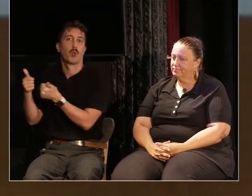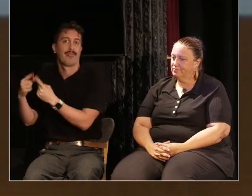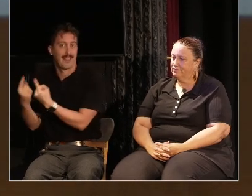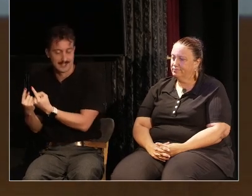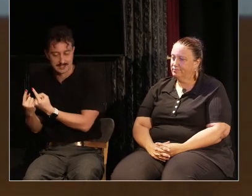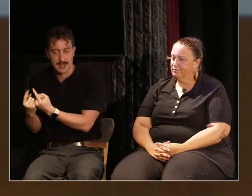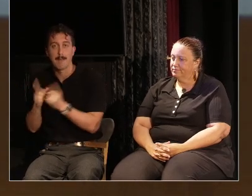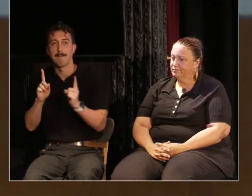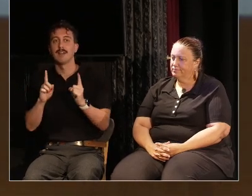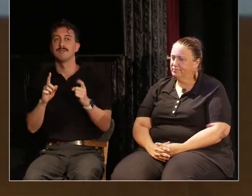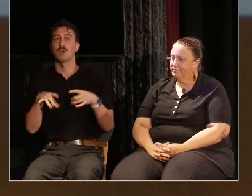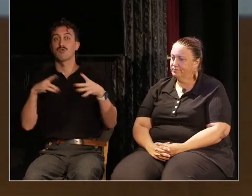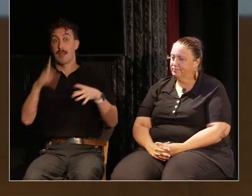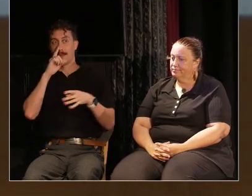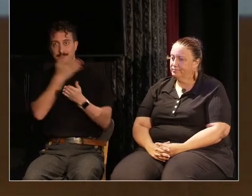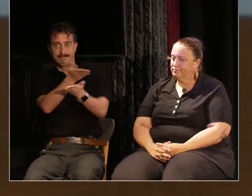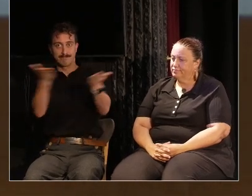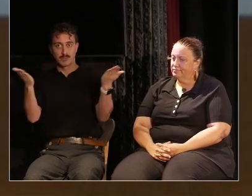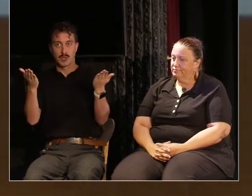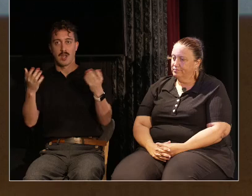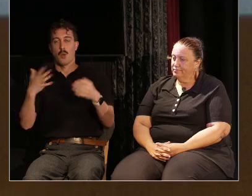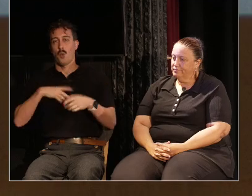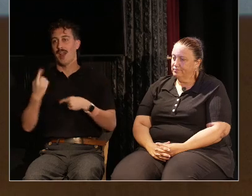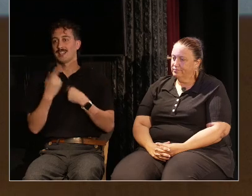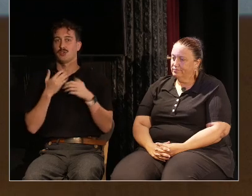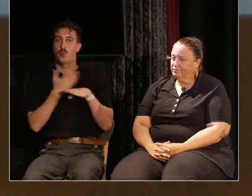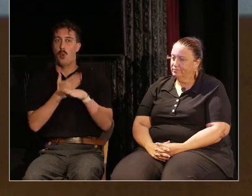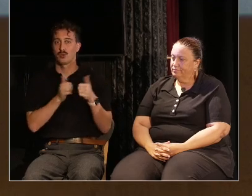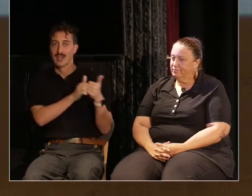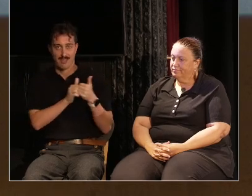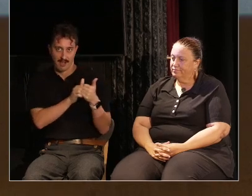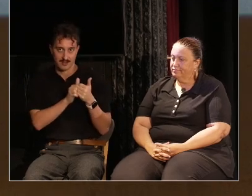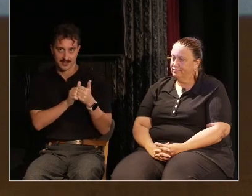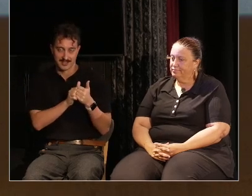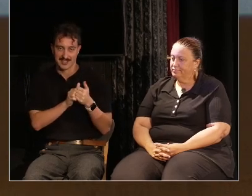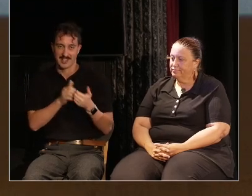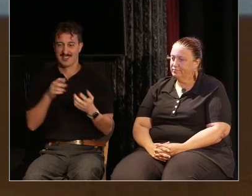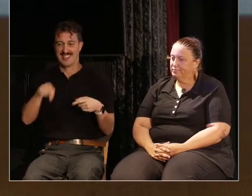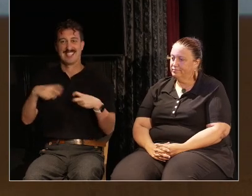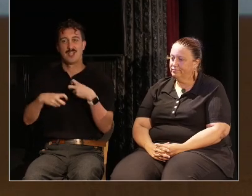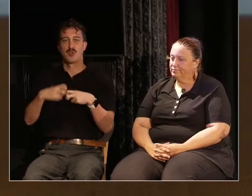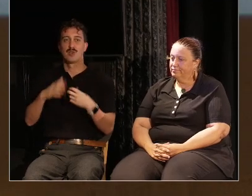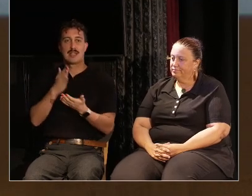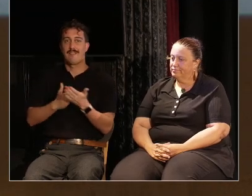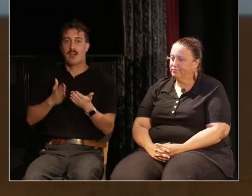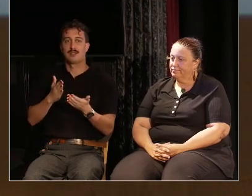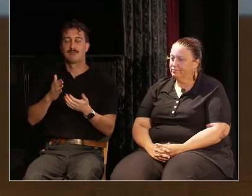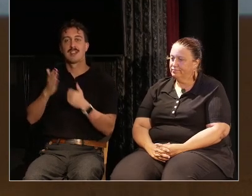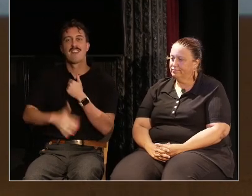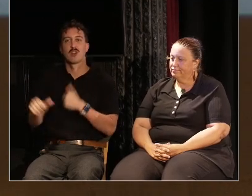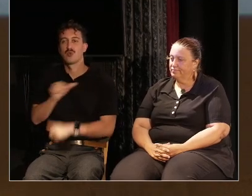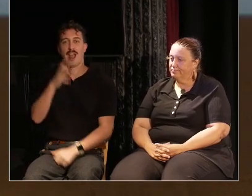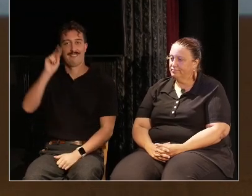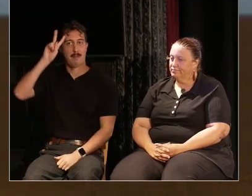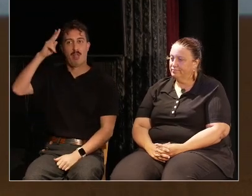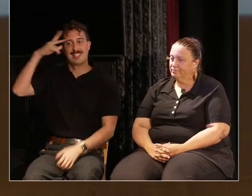us to work together on issues where there frankly should never have been any politics in the first place, and it's really about ensuring that everyone can